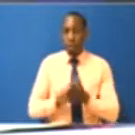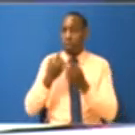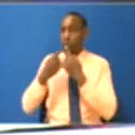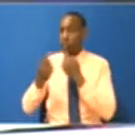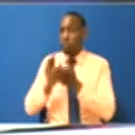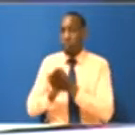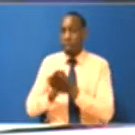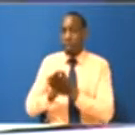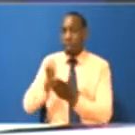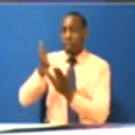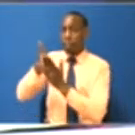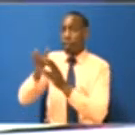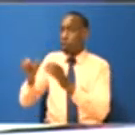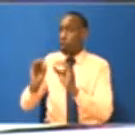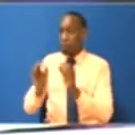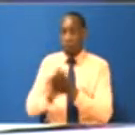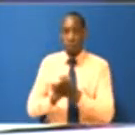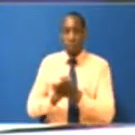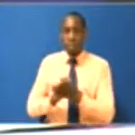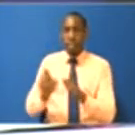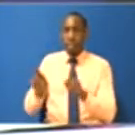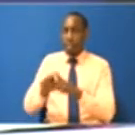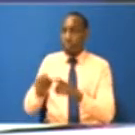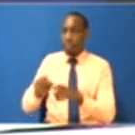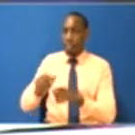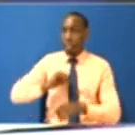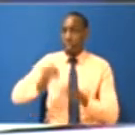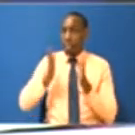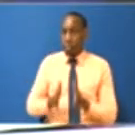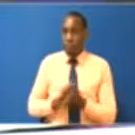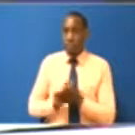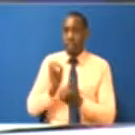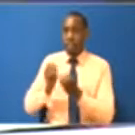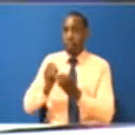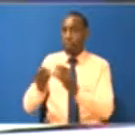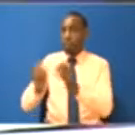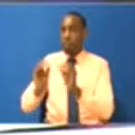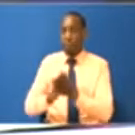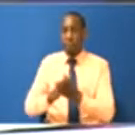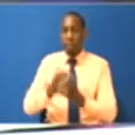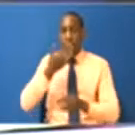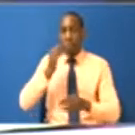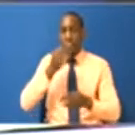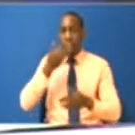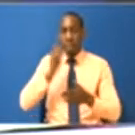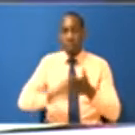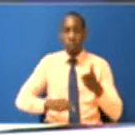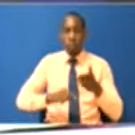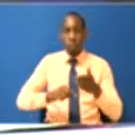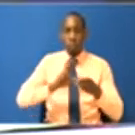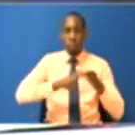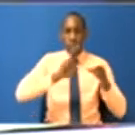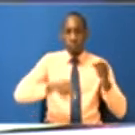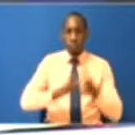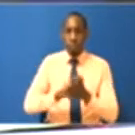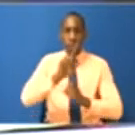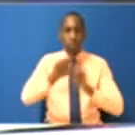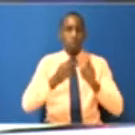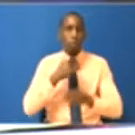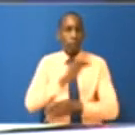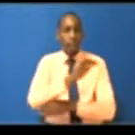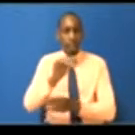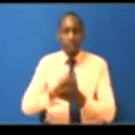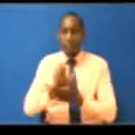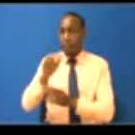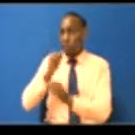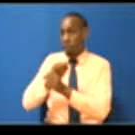about cartels cartels are human beings like you if you cannot get rid of them get rid of yourself get rid of yourself those questions that you want to pose to them how